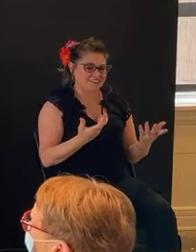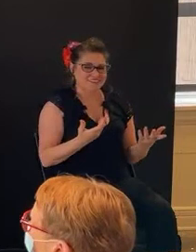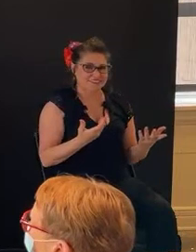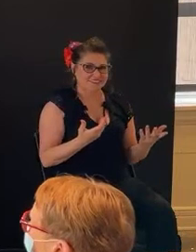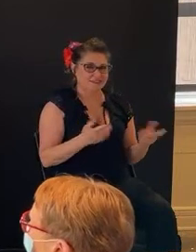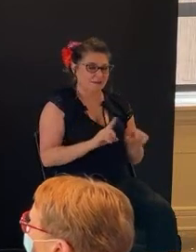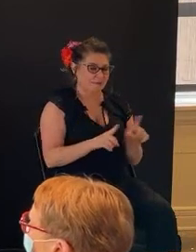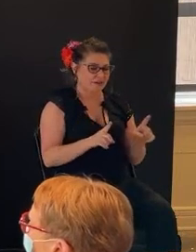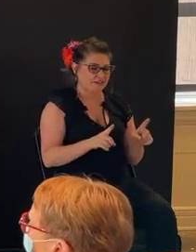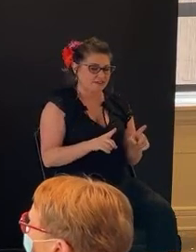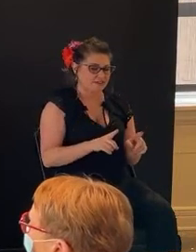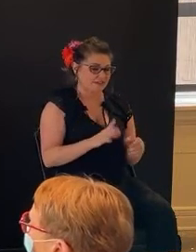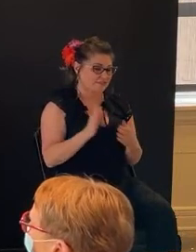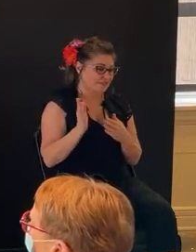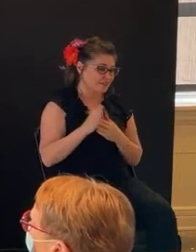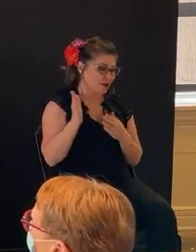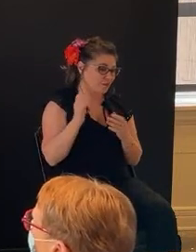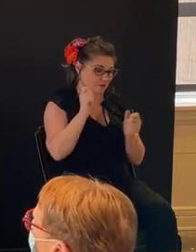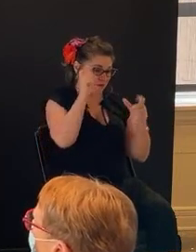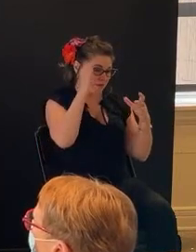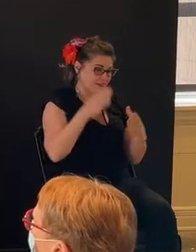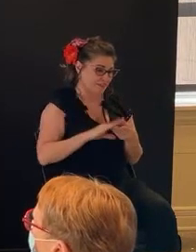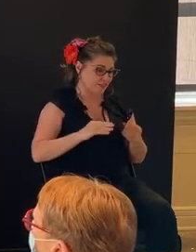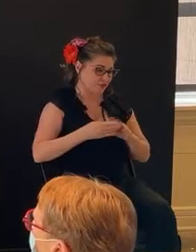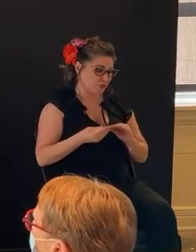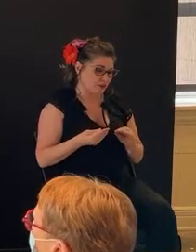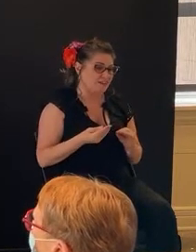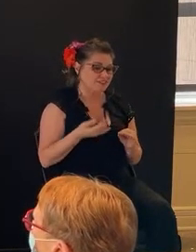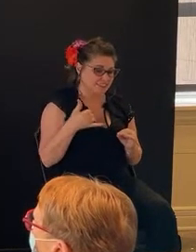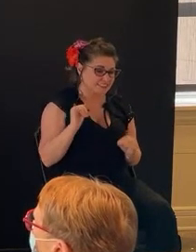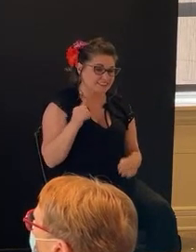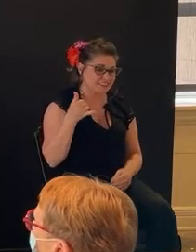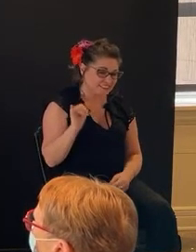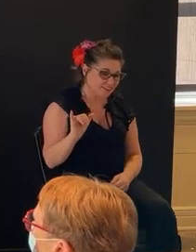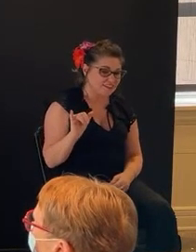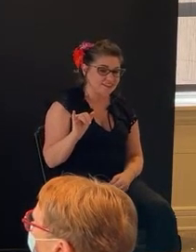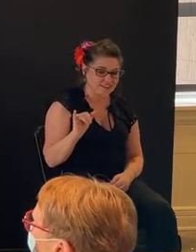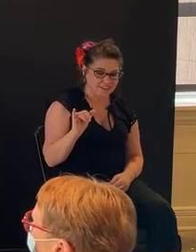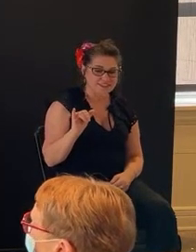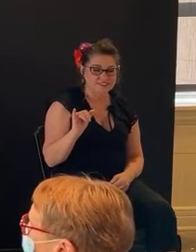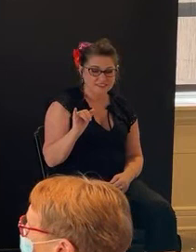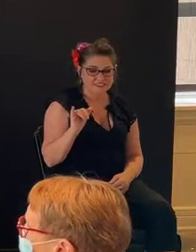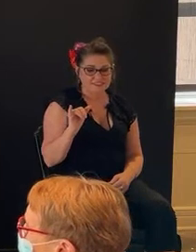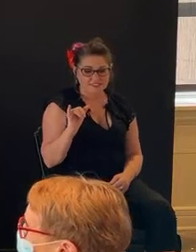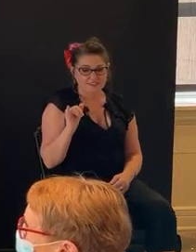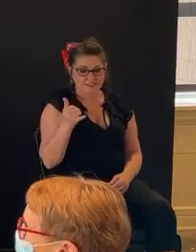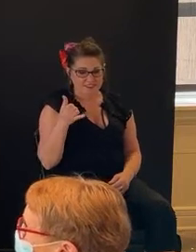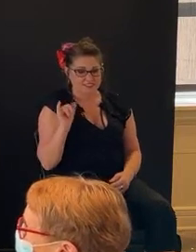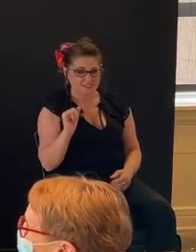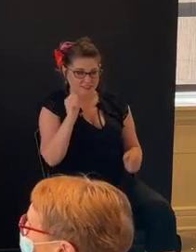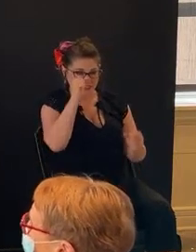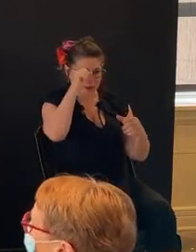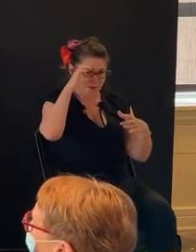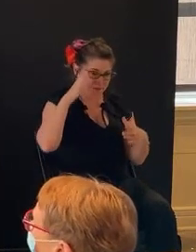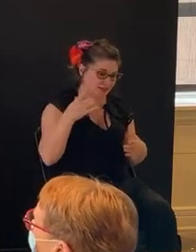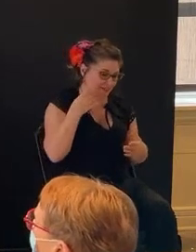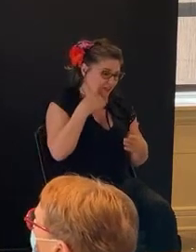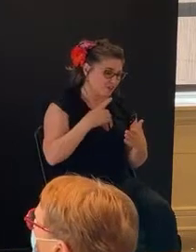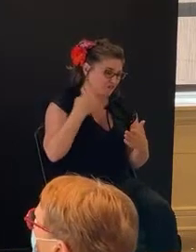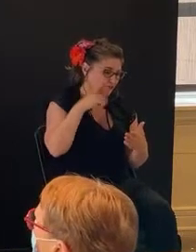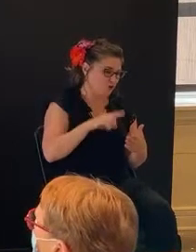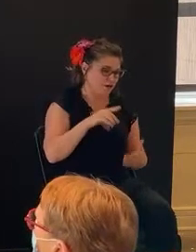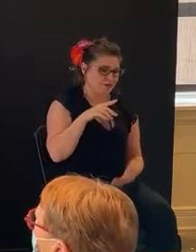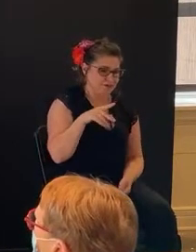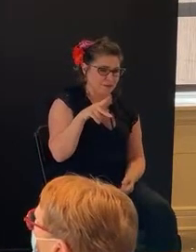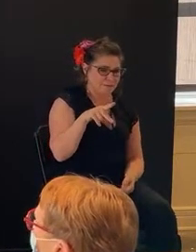perhaps most amazing one is what still stands as one of the, you know, preeminent feats in the field of